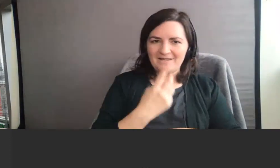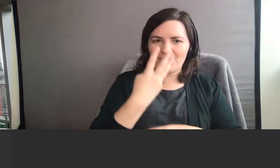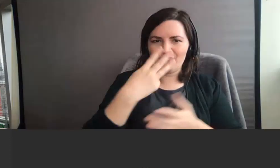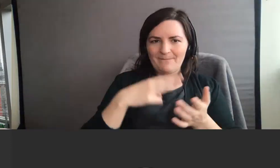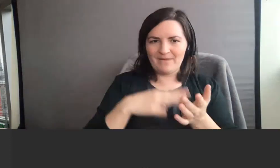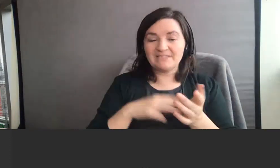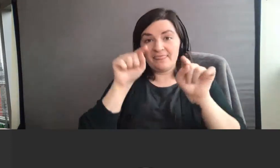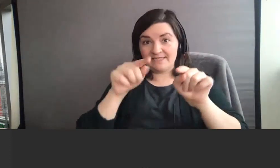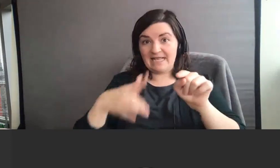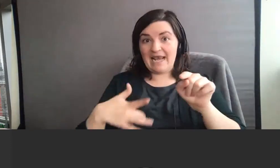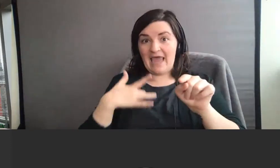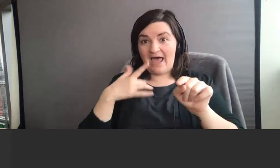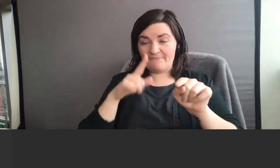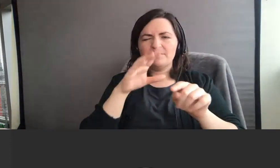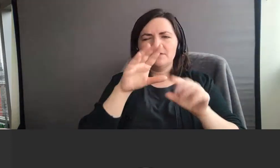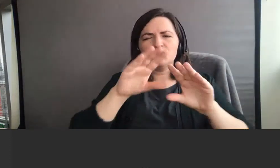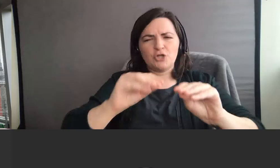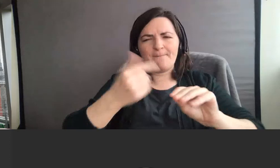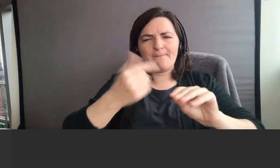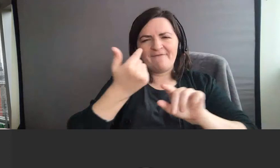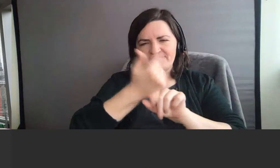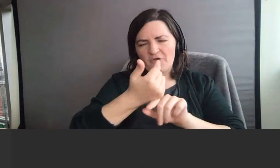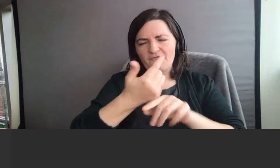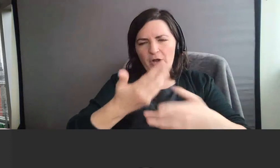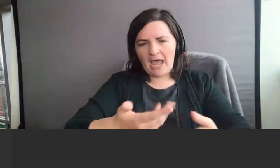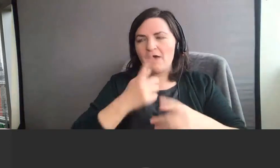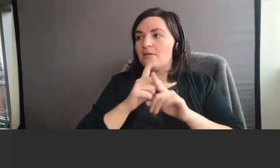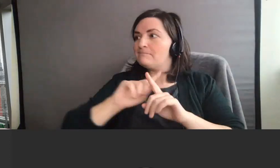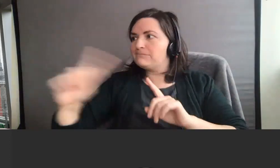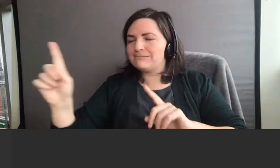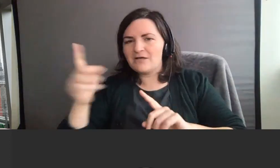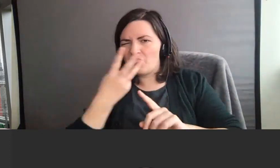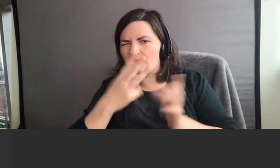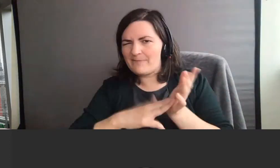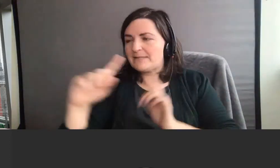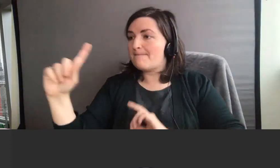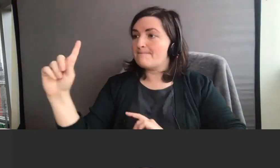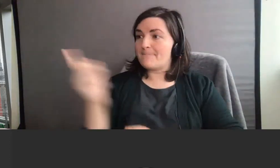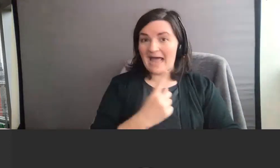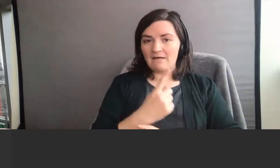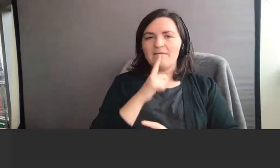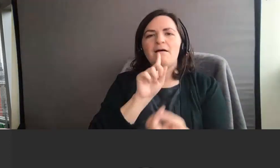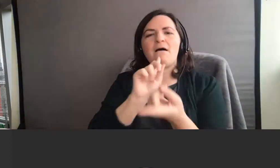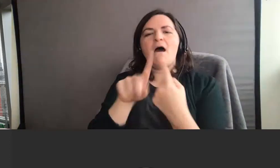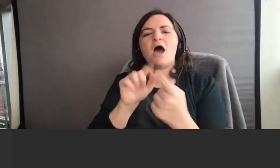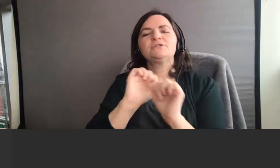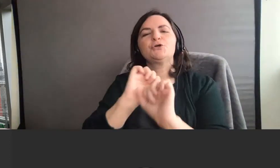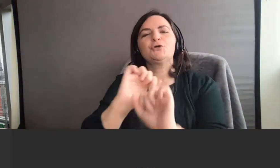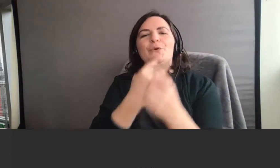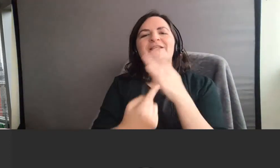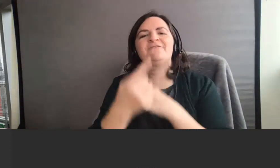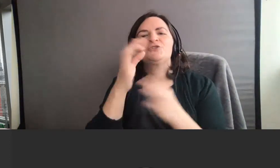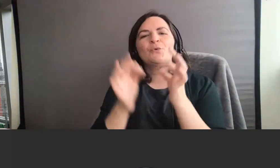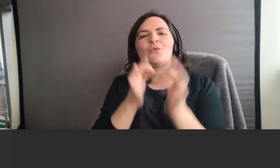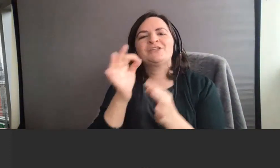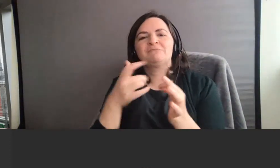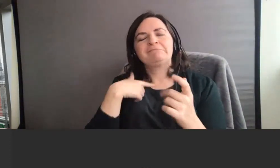this live, but I'm going to stop the video. And then I'm going to come back and answer any individual questions you have. I'm going to remain